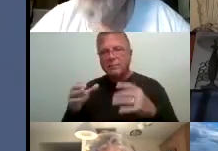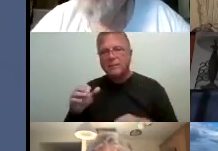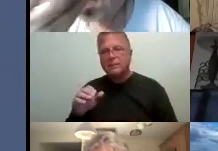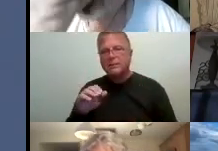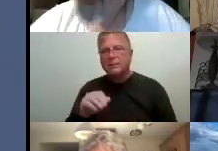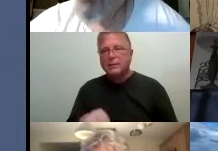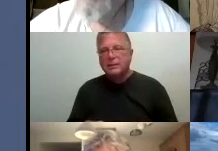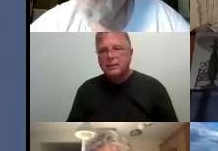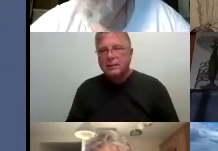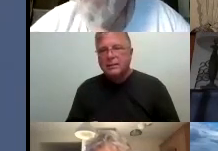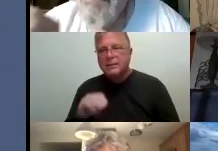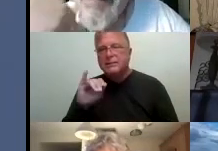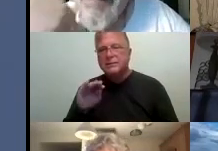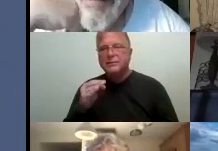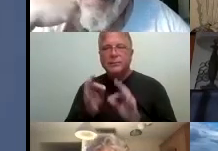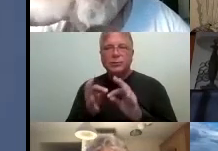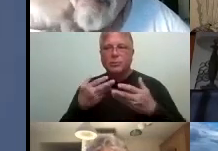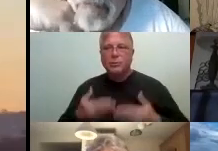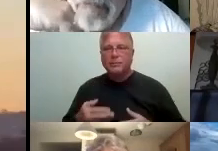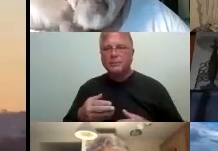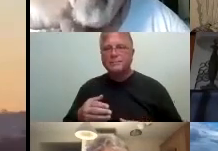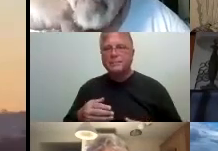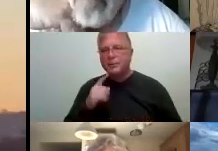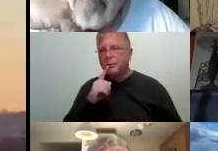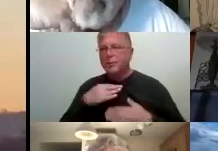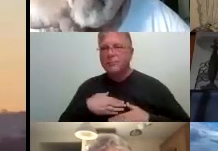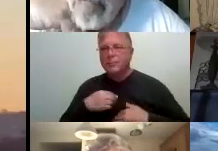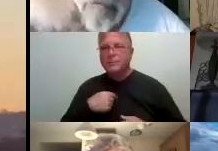being the interpreter for the night. We really appreciate you and what